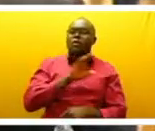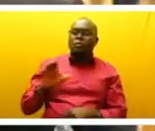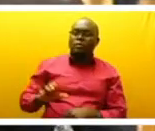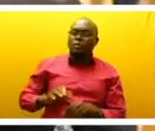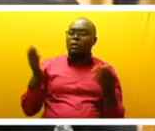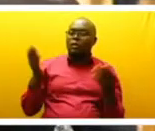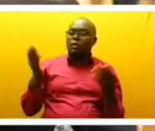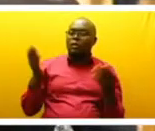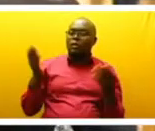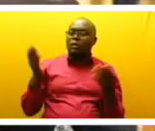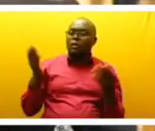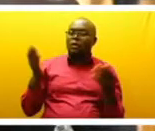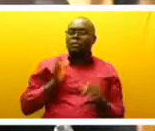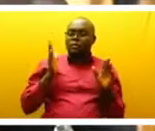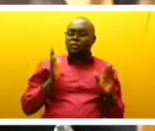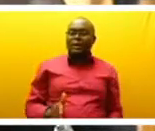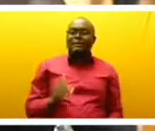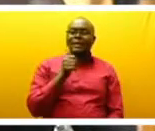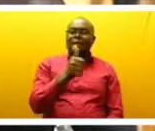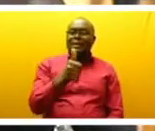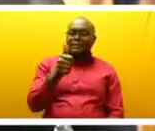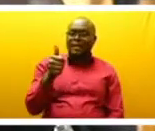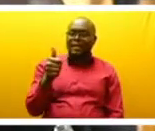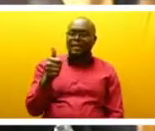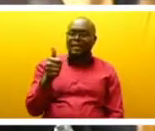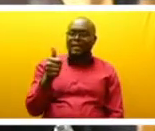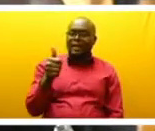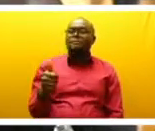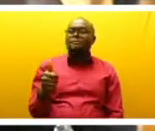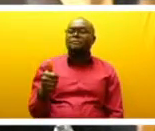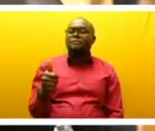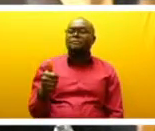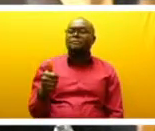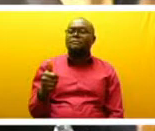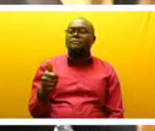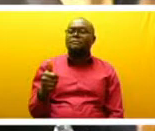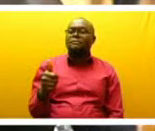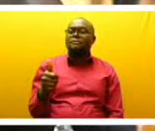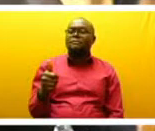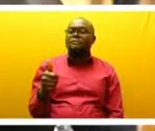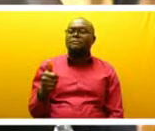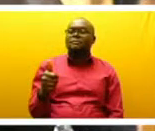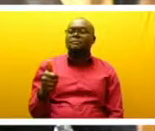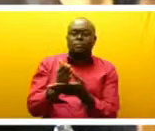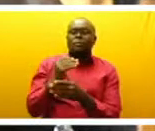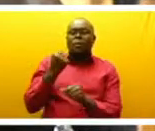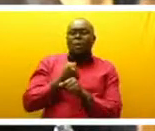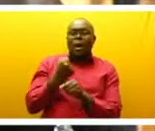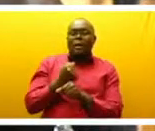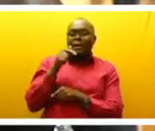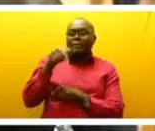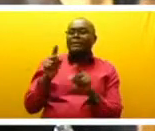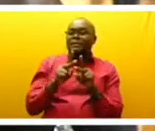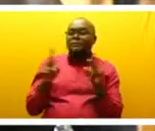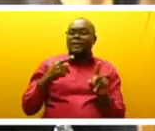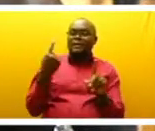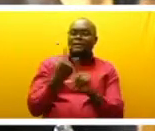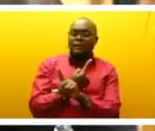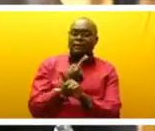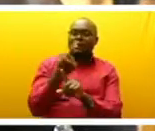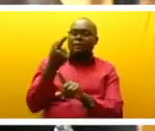the commissioners themselves do some actual work. This is very different